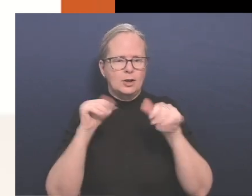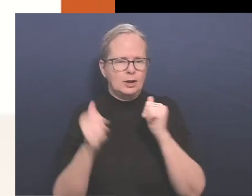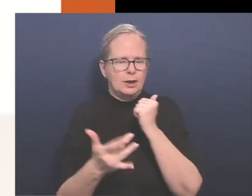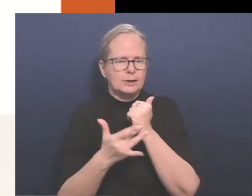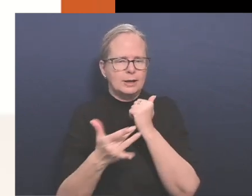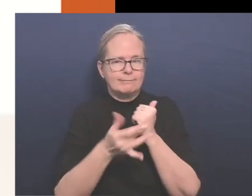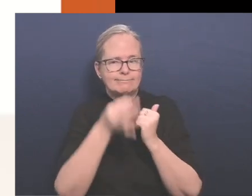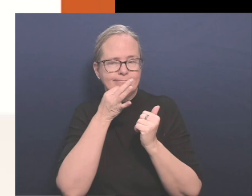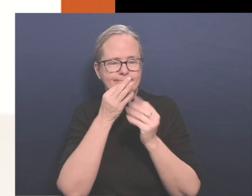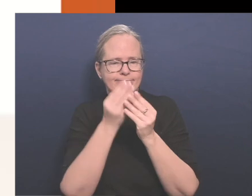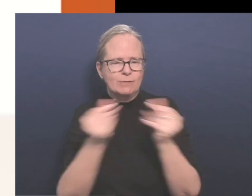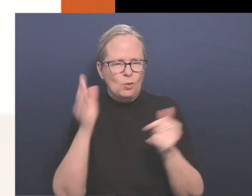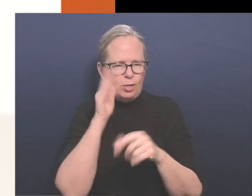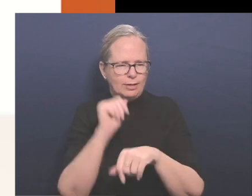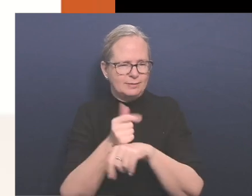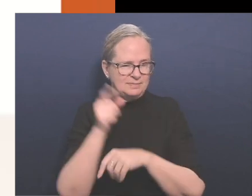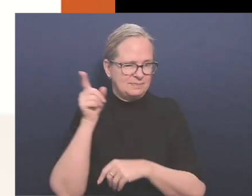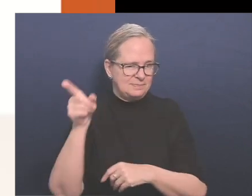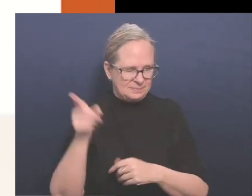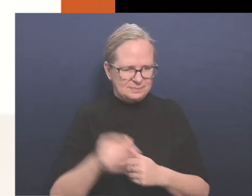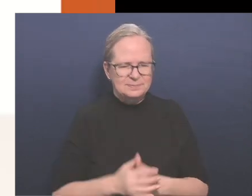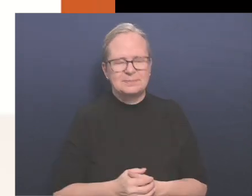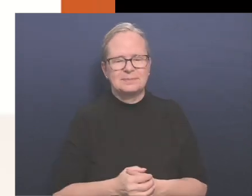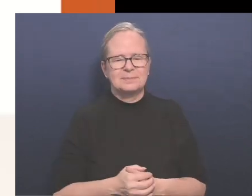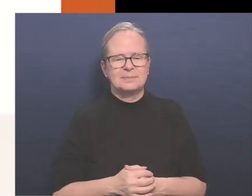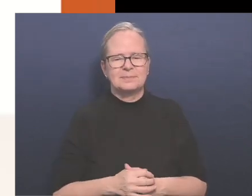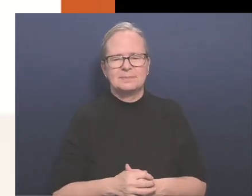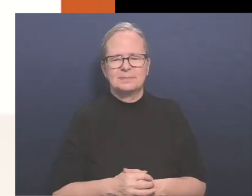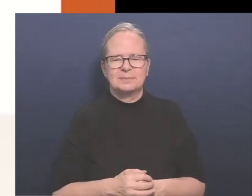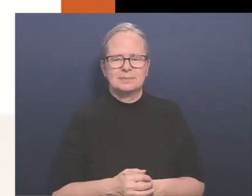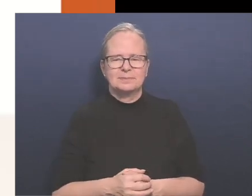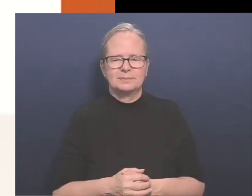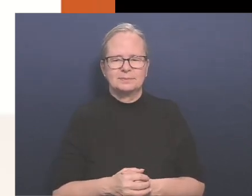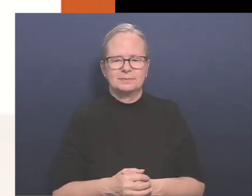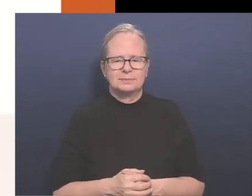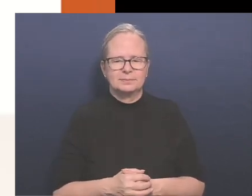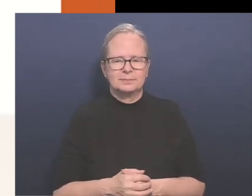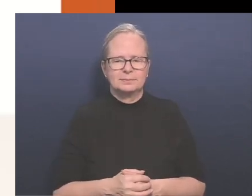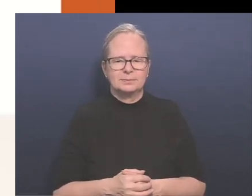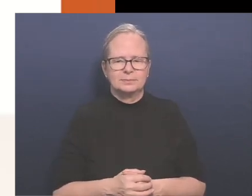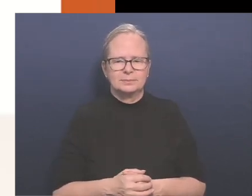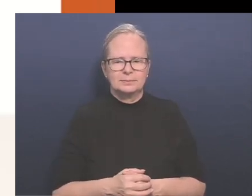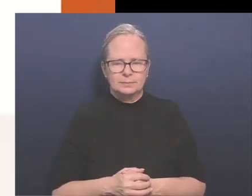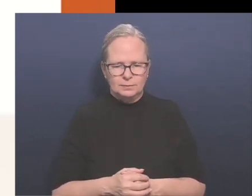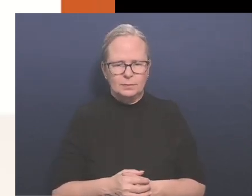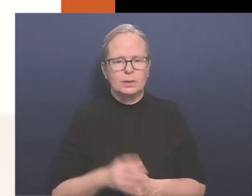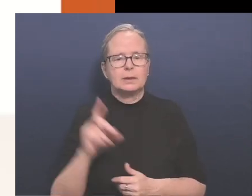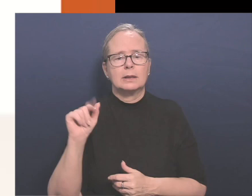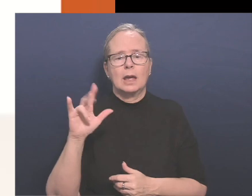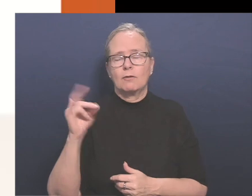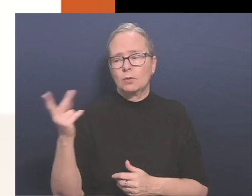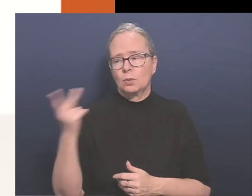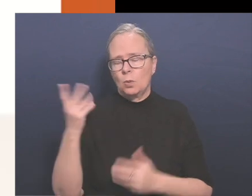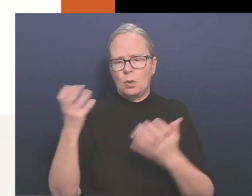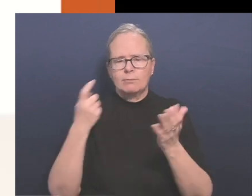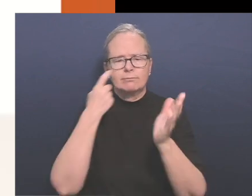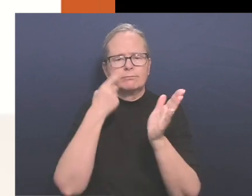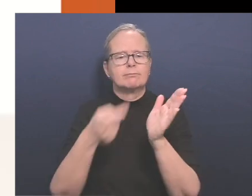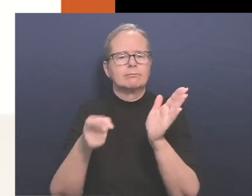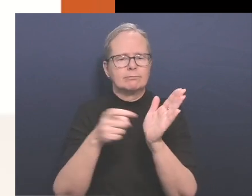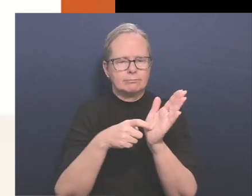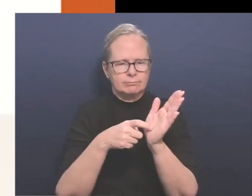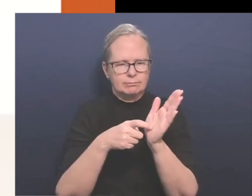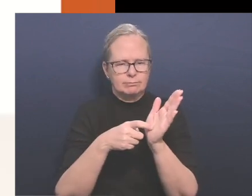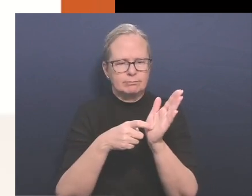place of Toronto is still the home to many Indigenous people from across Turtle Island, and we are grateful to have the opportunity to work